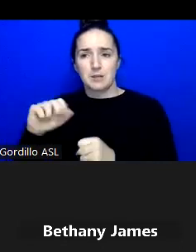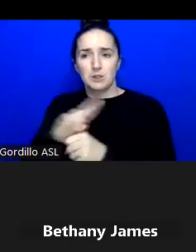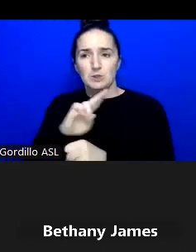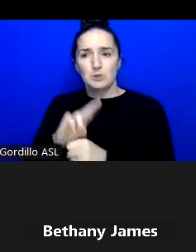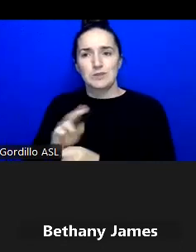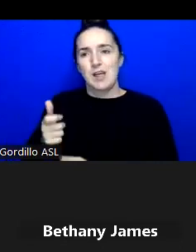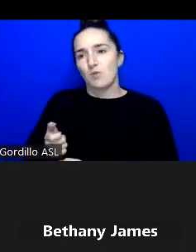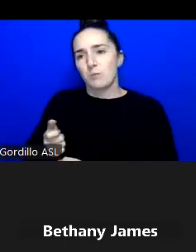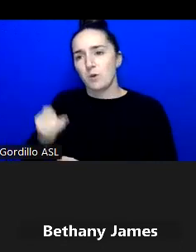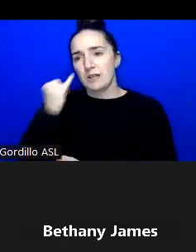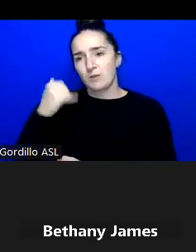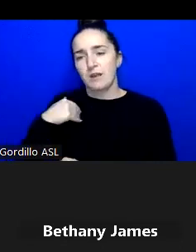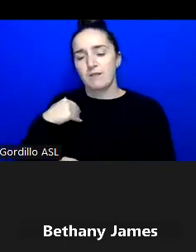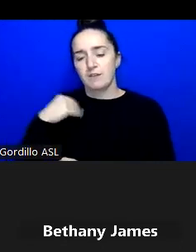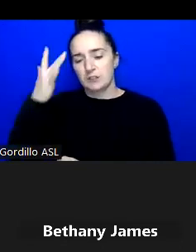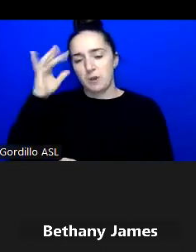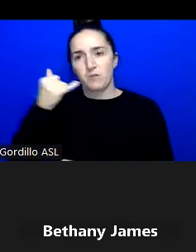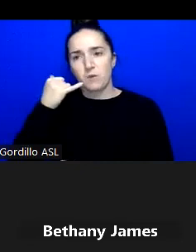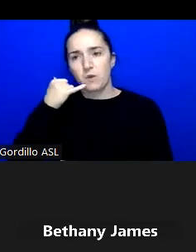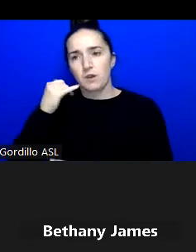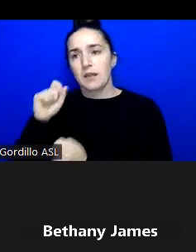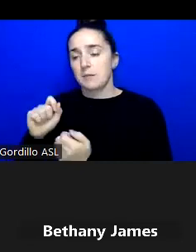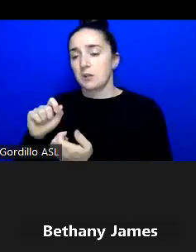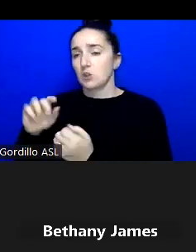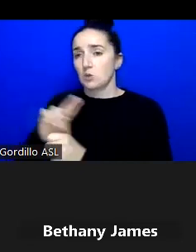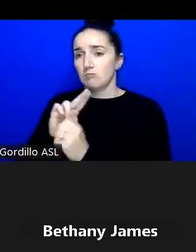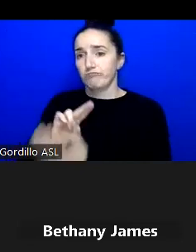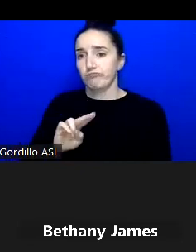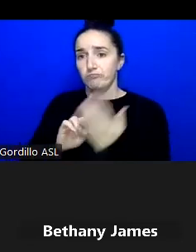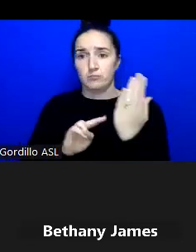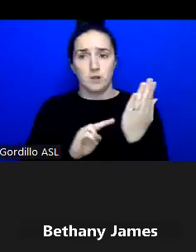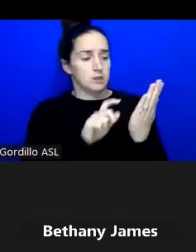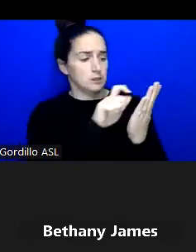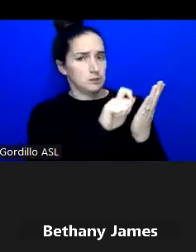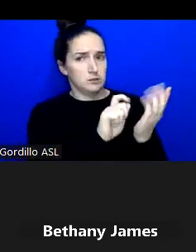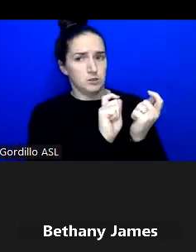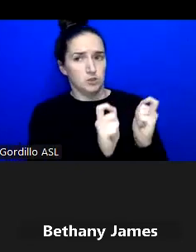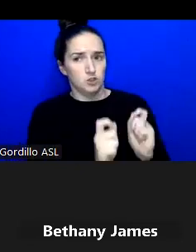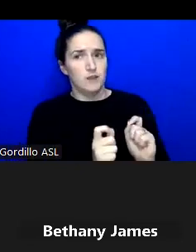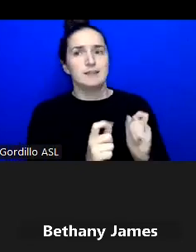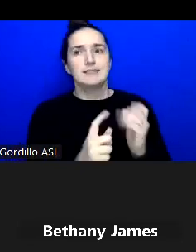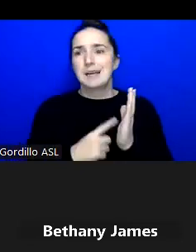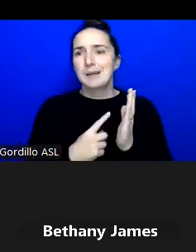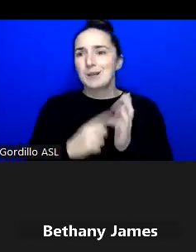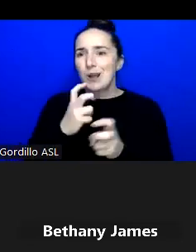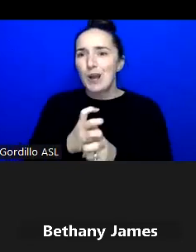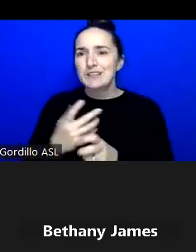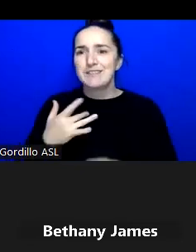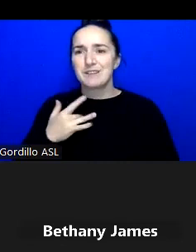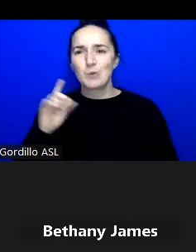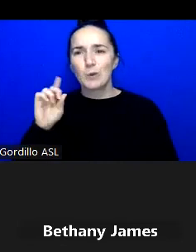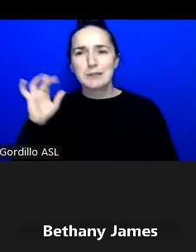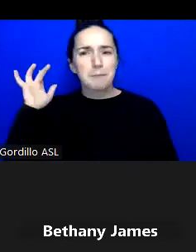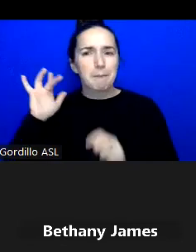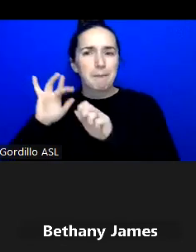have a smartphone. So being able to adjust that on the screen is really nice, especially because it's hard sometimes to find the button or feel that on the back of the hearing